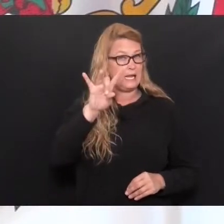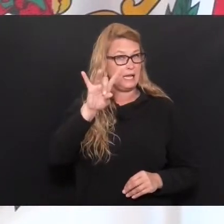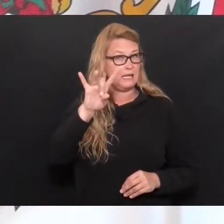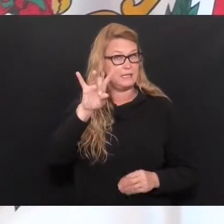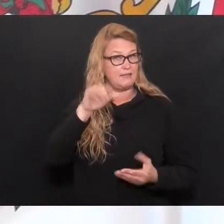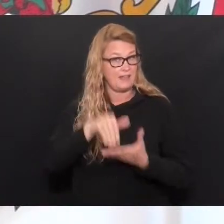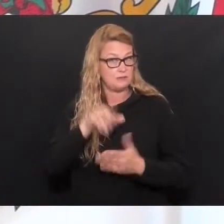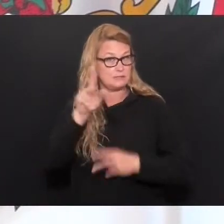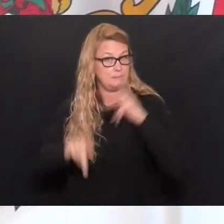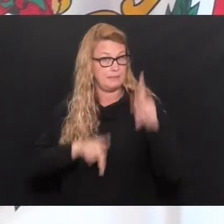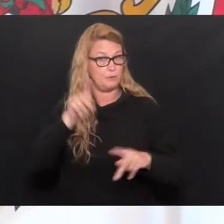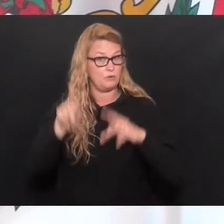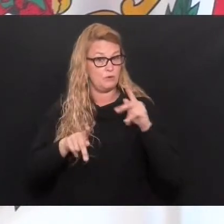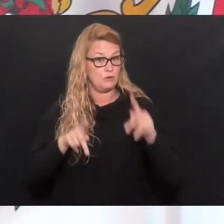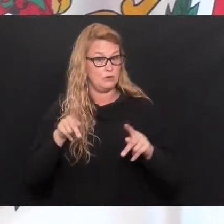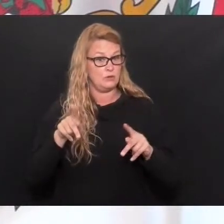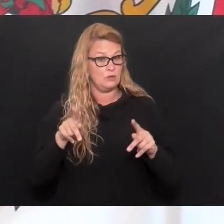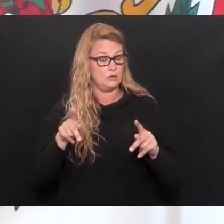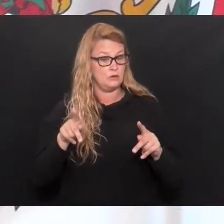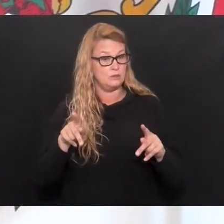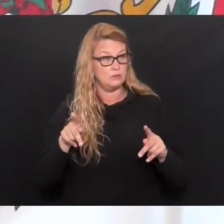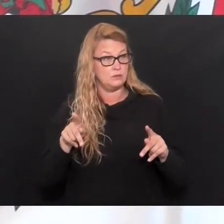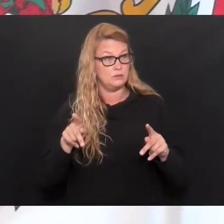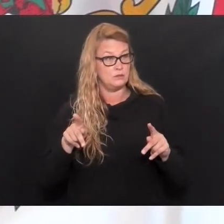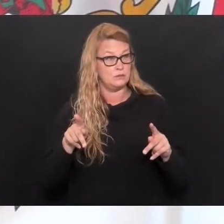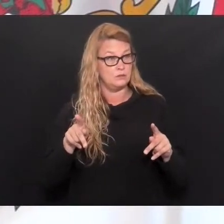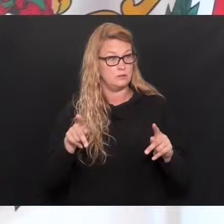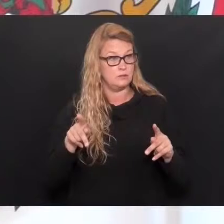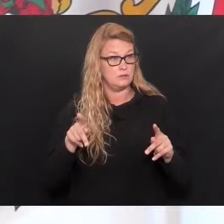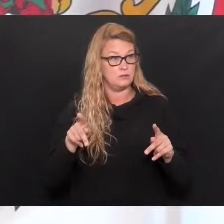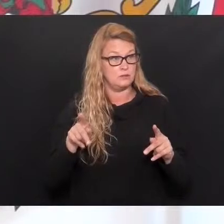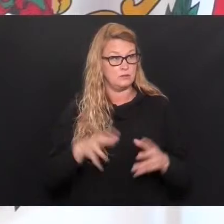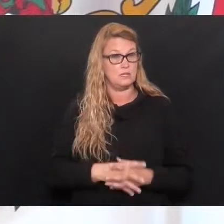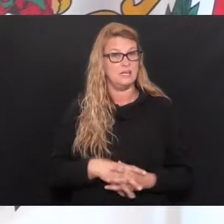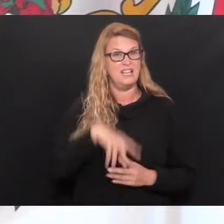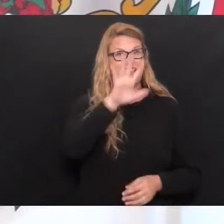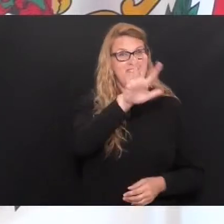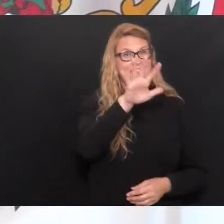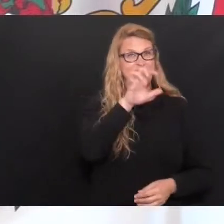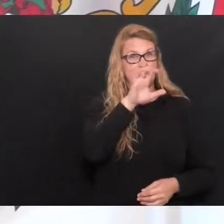588,000 people. I think that number is